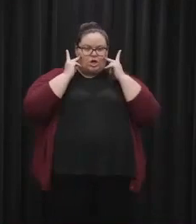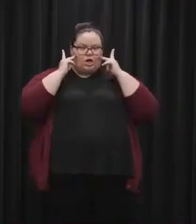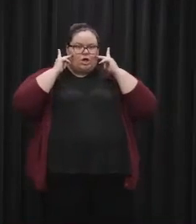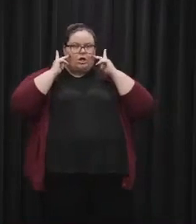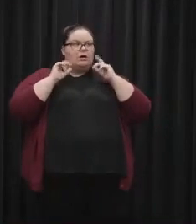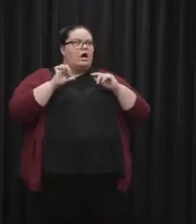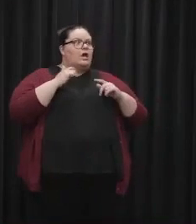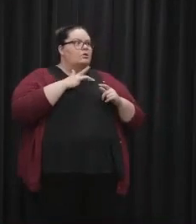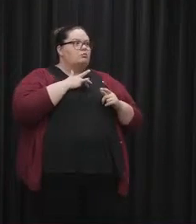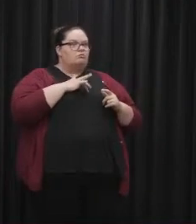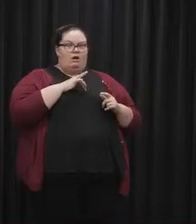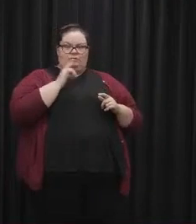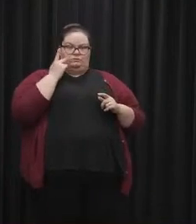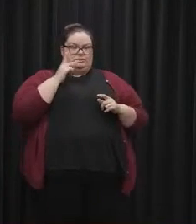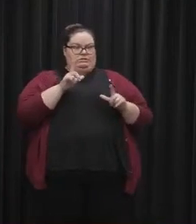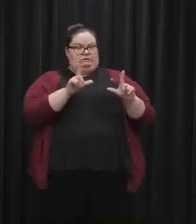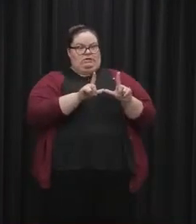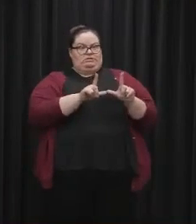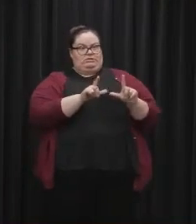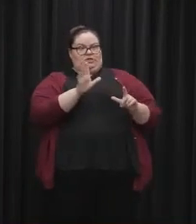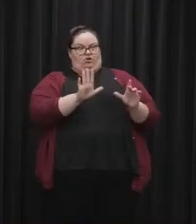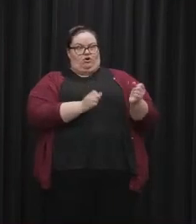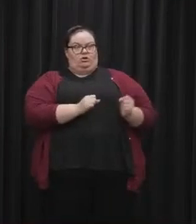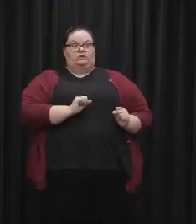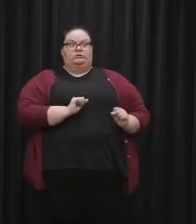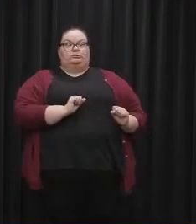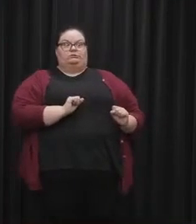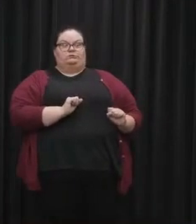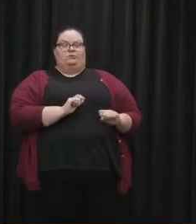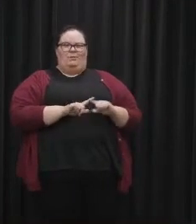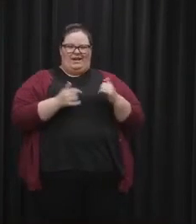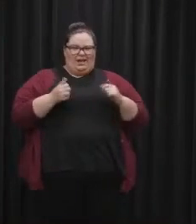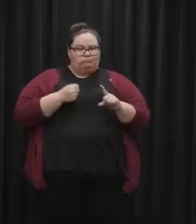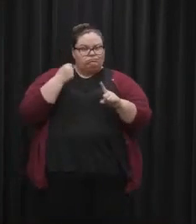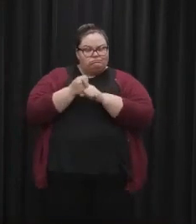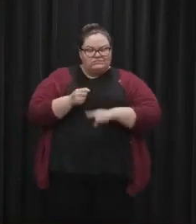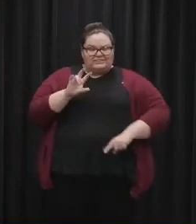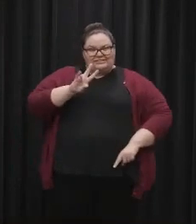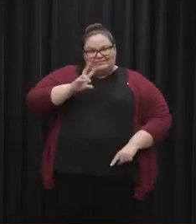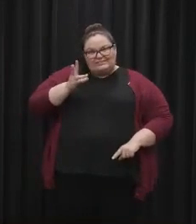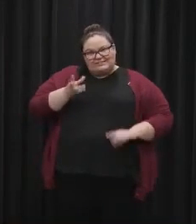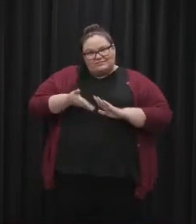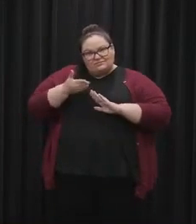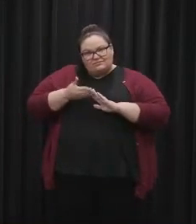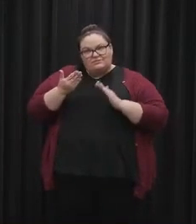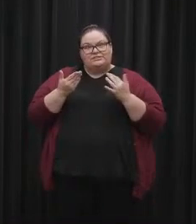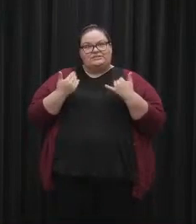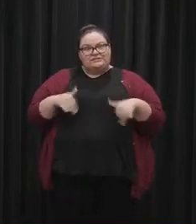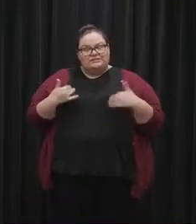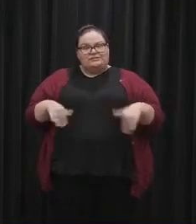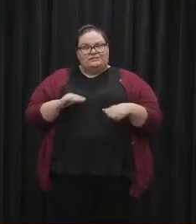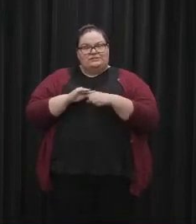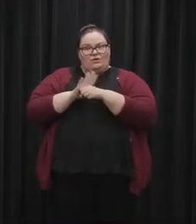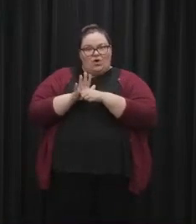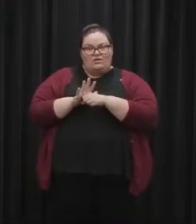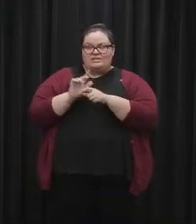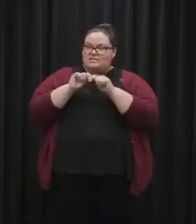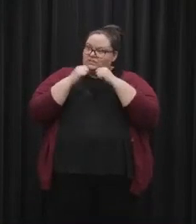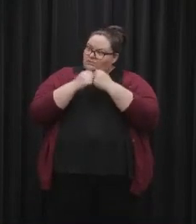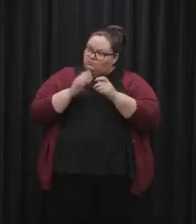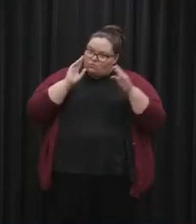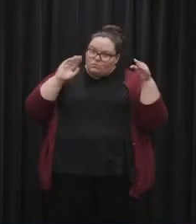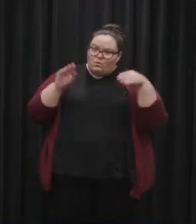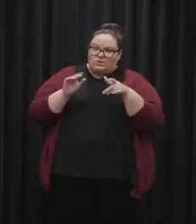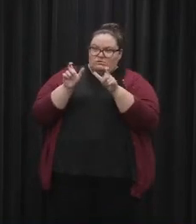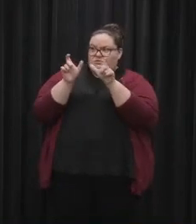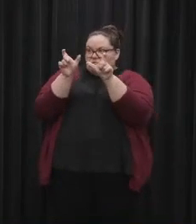when we see an out-of-province license plate. But now the disease is here in our province and active. Teams are working to